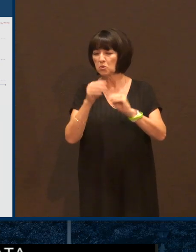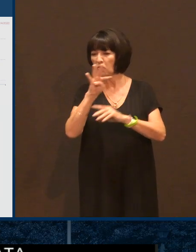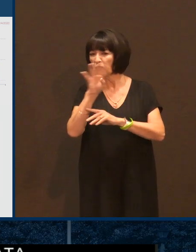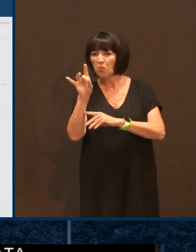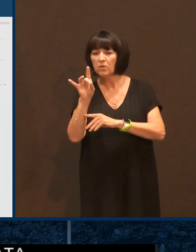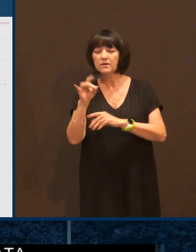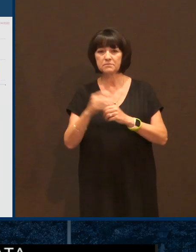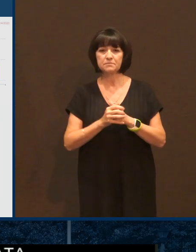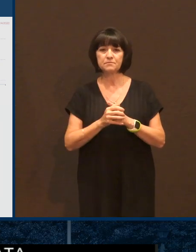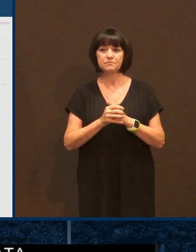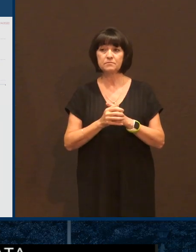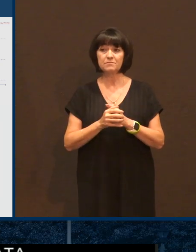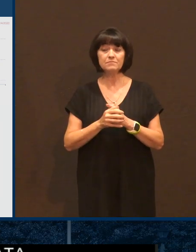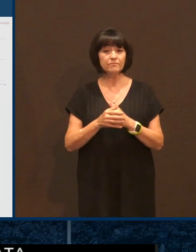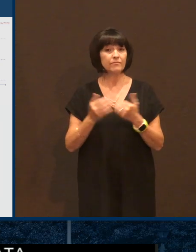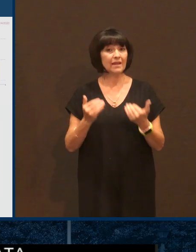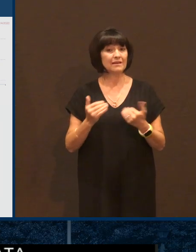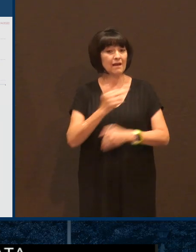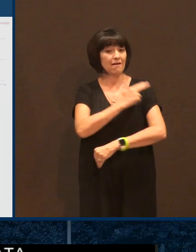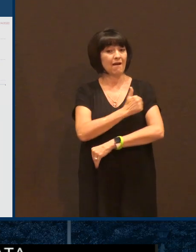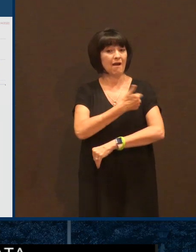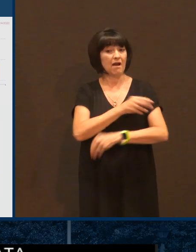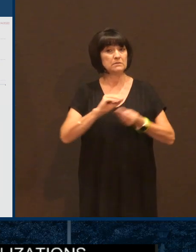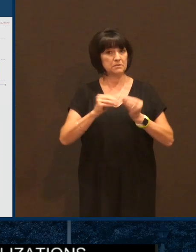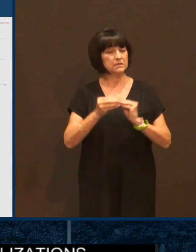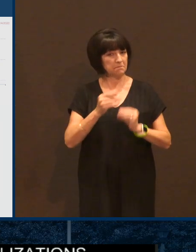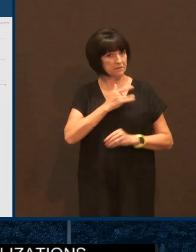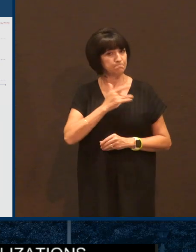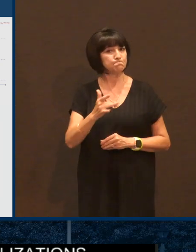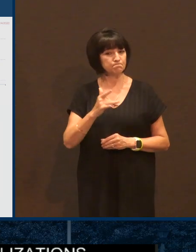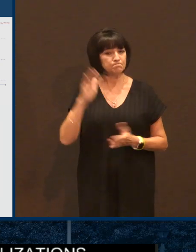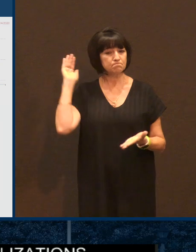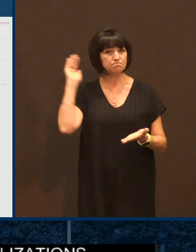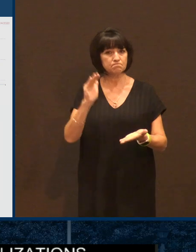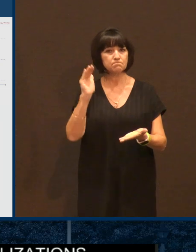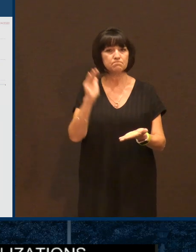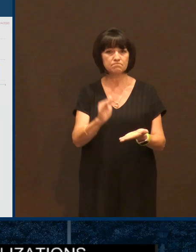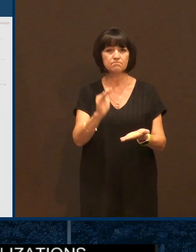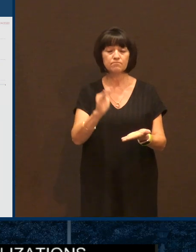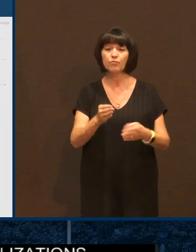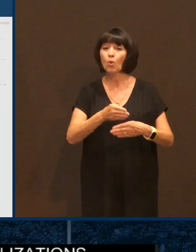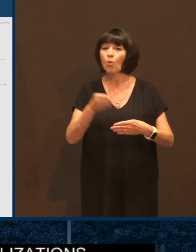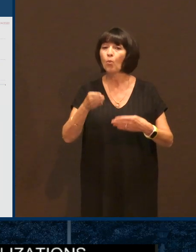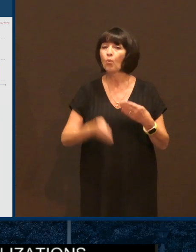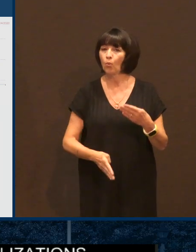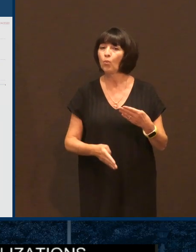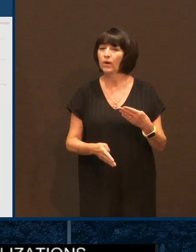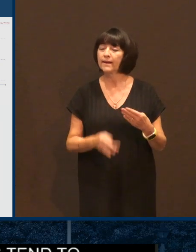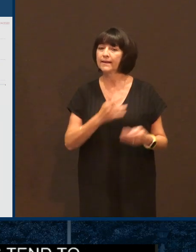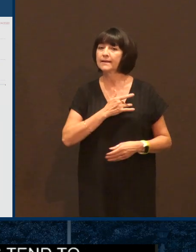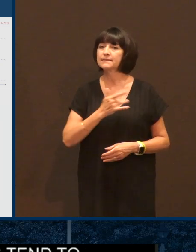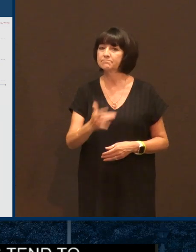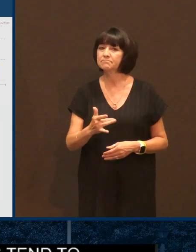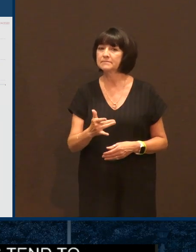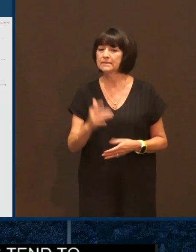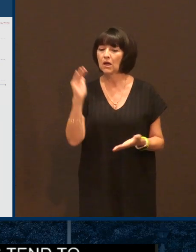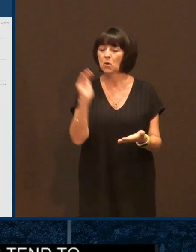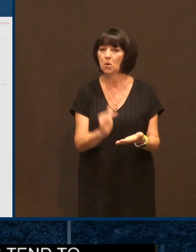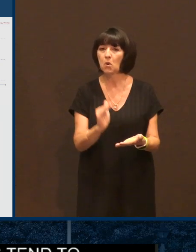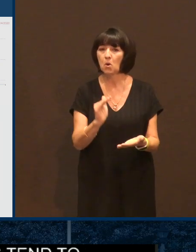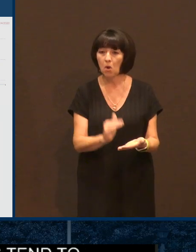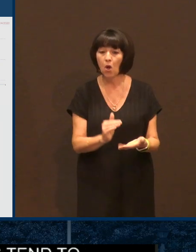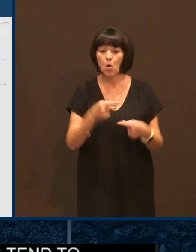down. Generally, you'll see a smaller number on a weekend and tend to jump up early in the week,